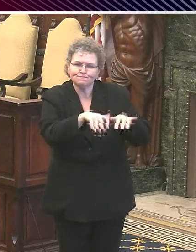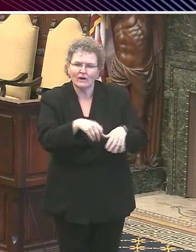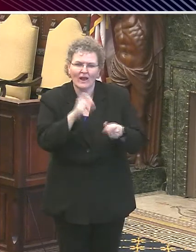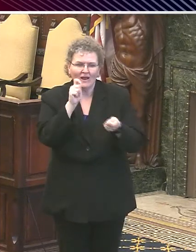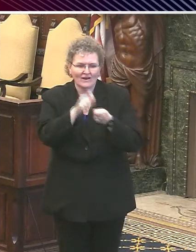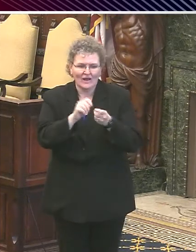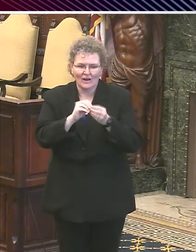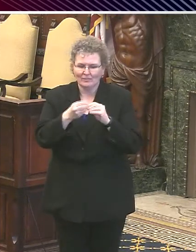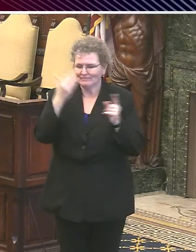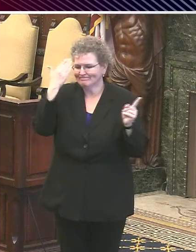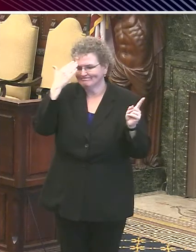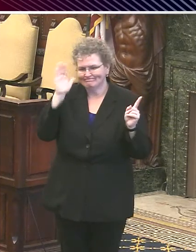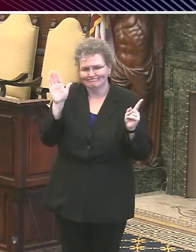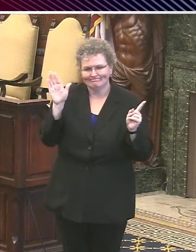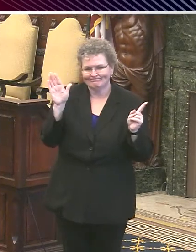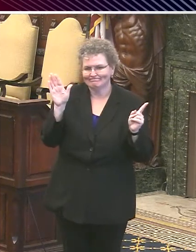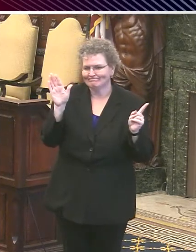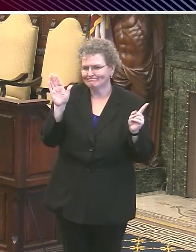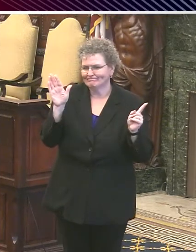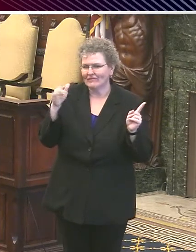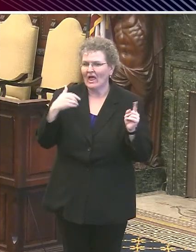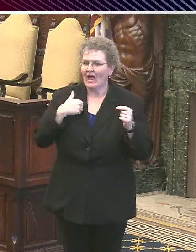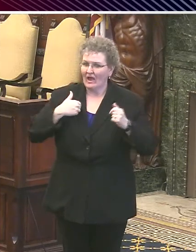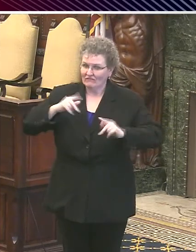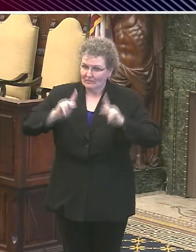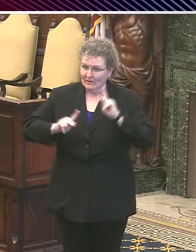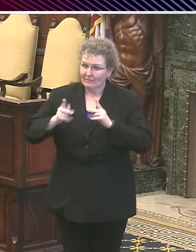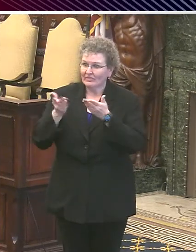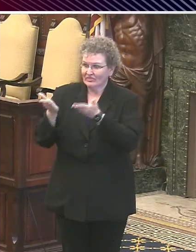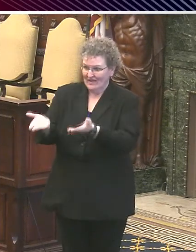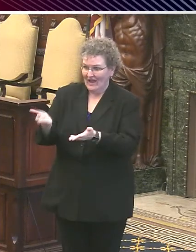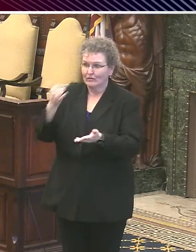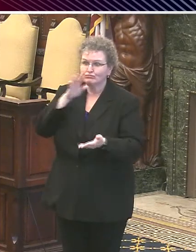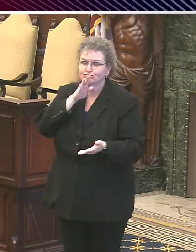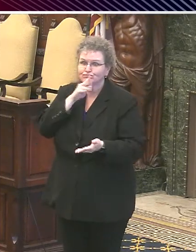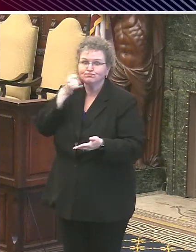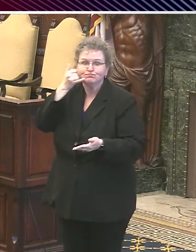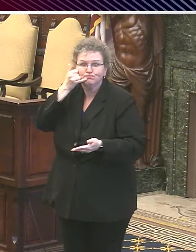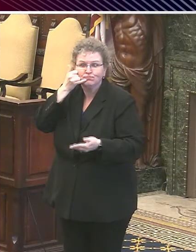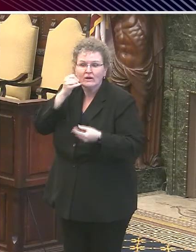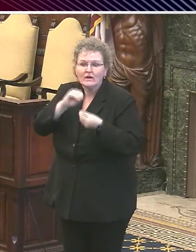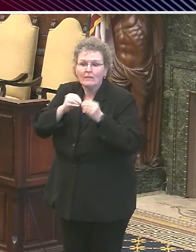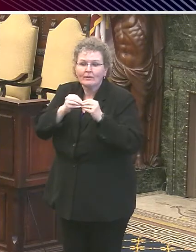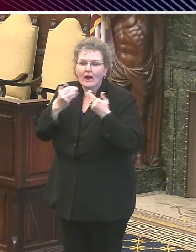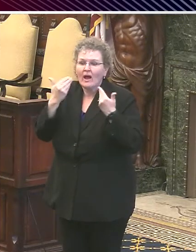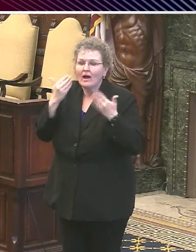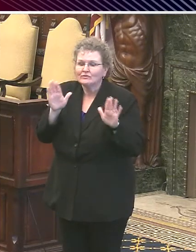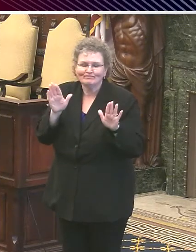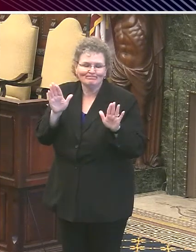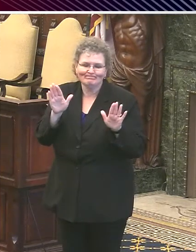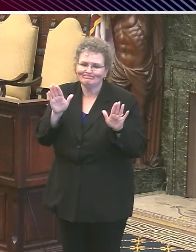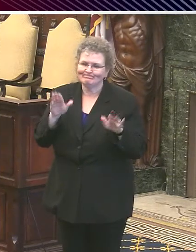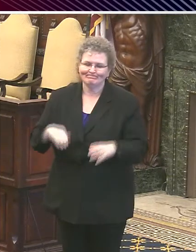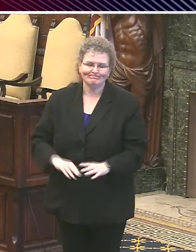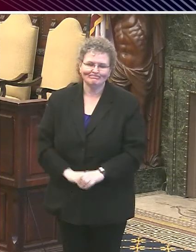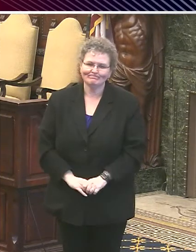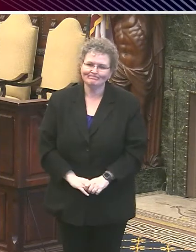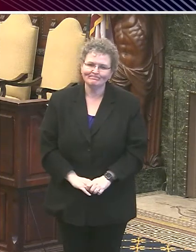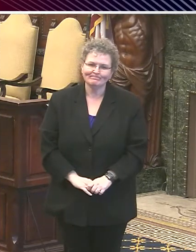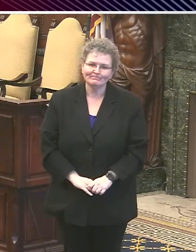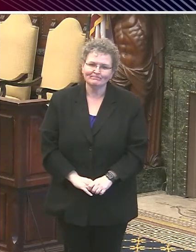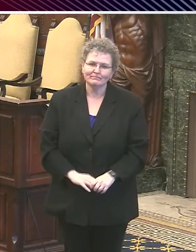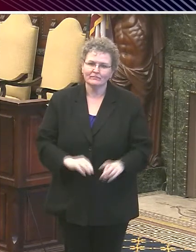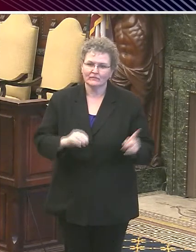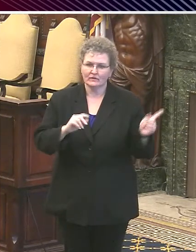have the ability, we have people who speak Spanish. I don't have the numbers of people who can do that. I don't know if Tumar Alexander has